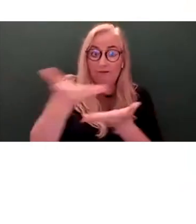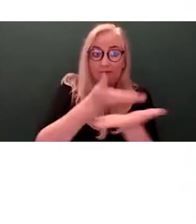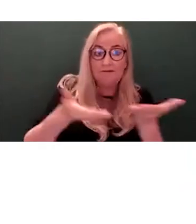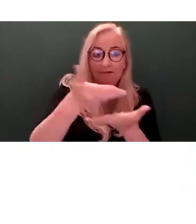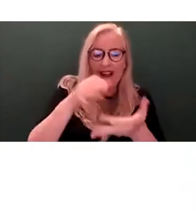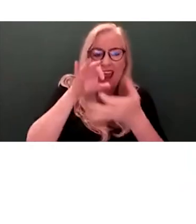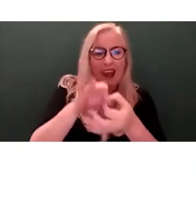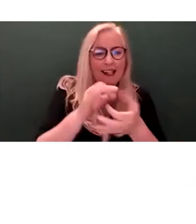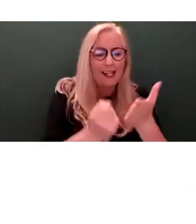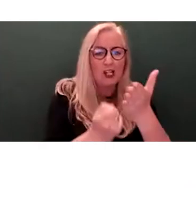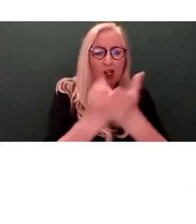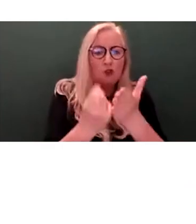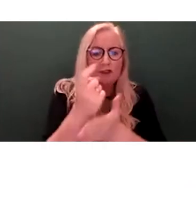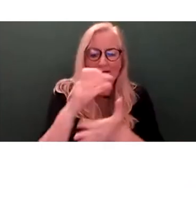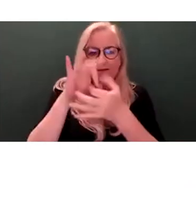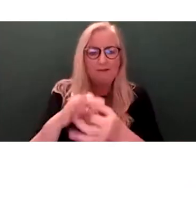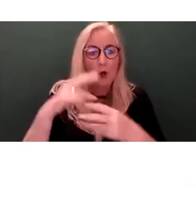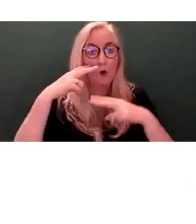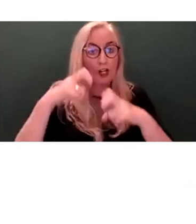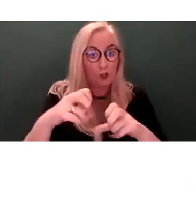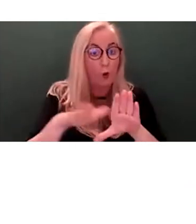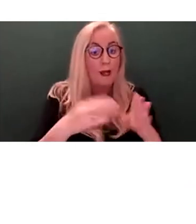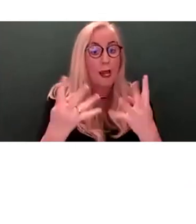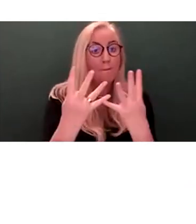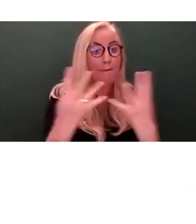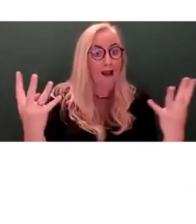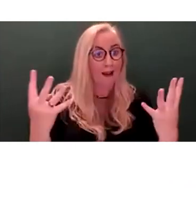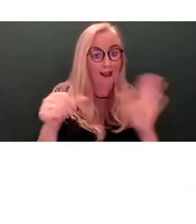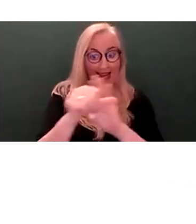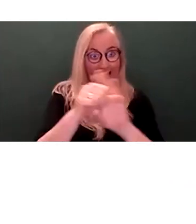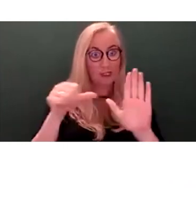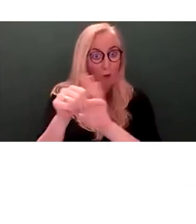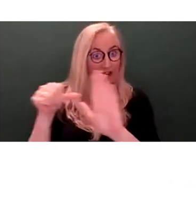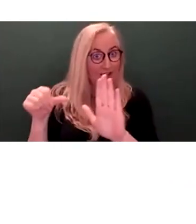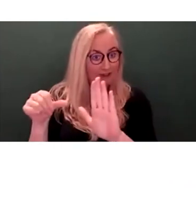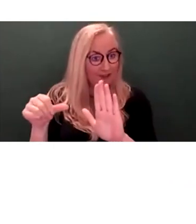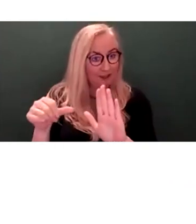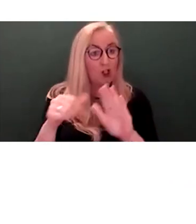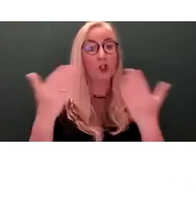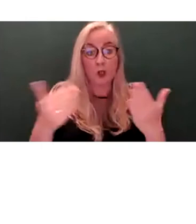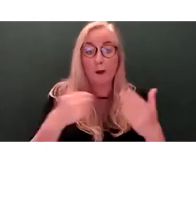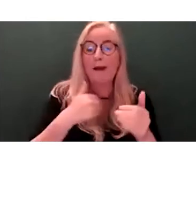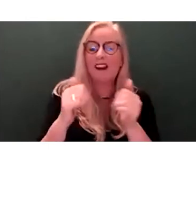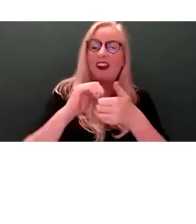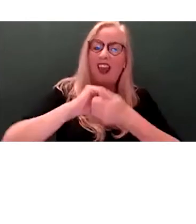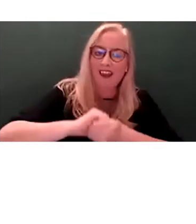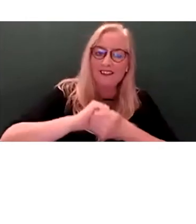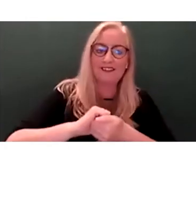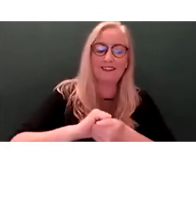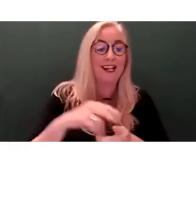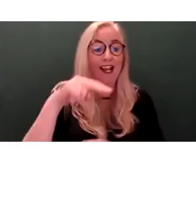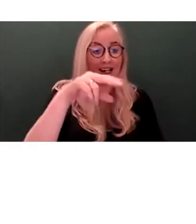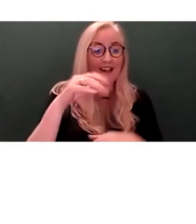issues raised in the research with a panel of experts. And my colleagues, NDA Director Dr.